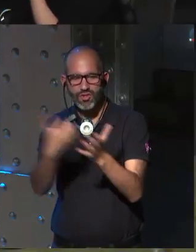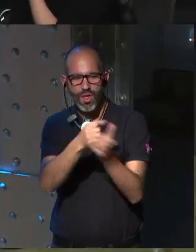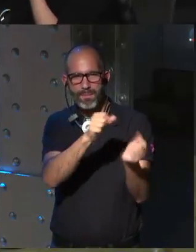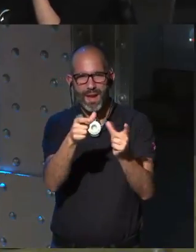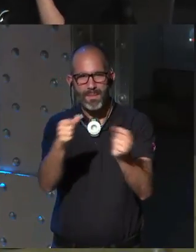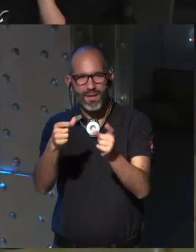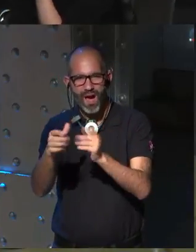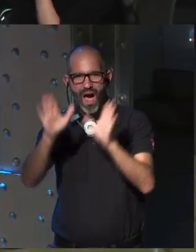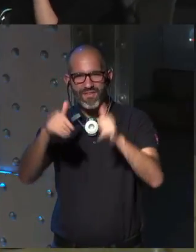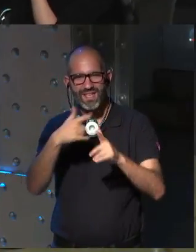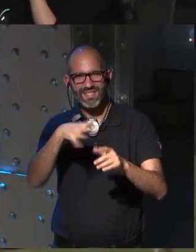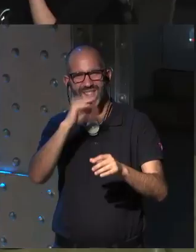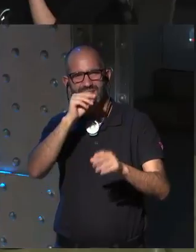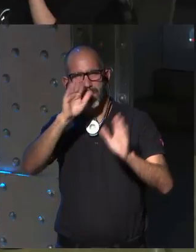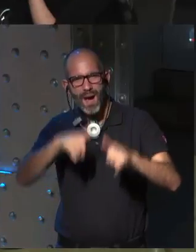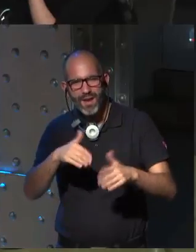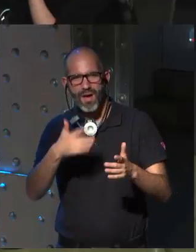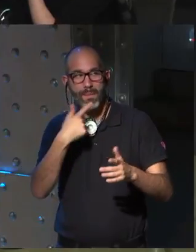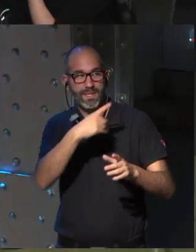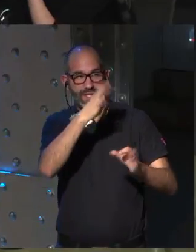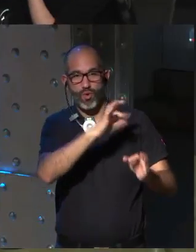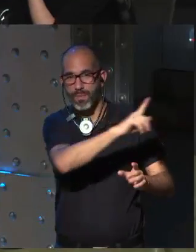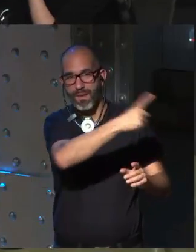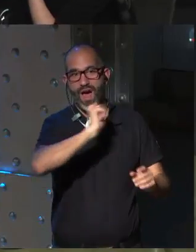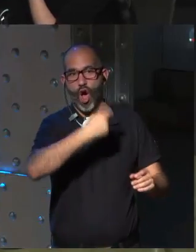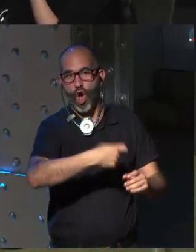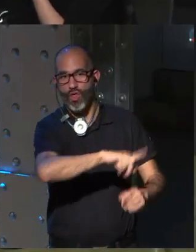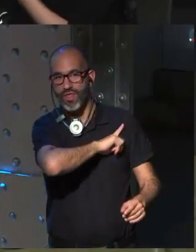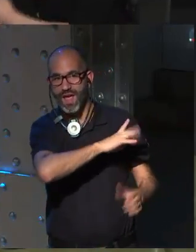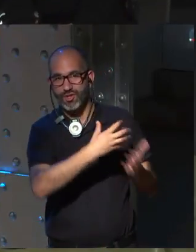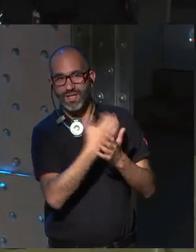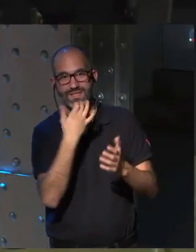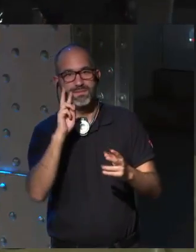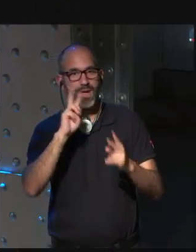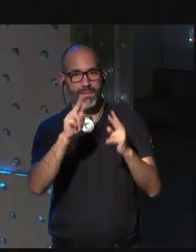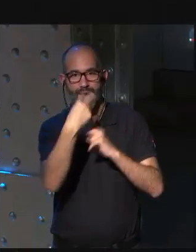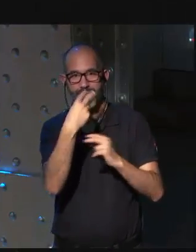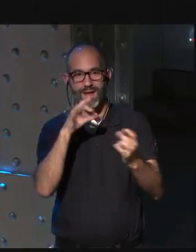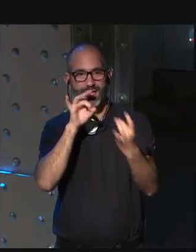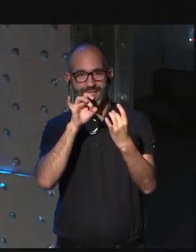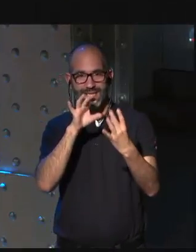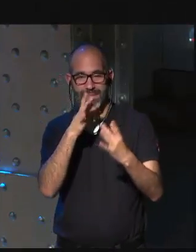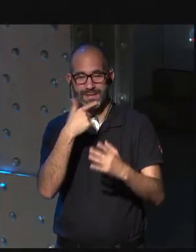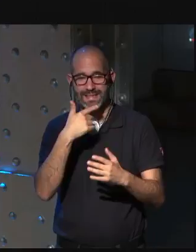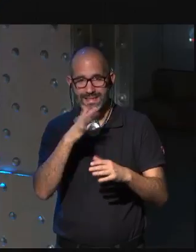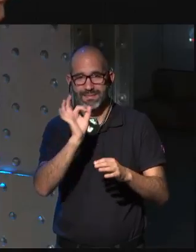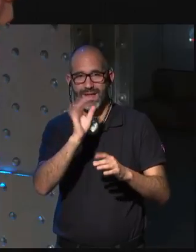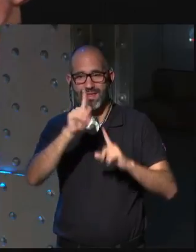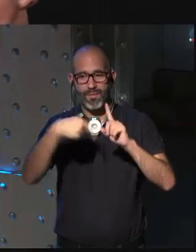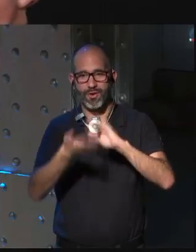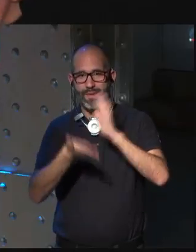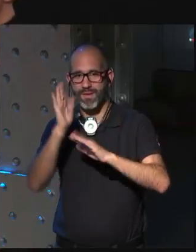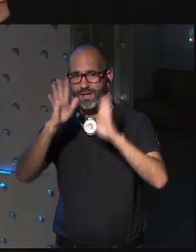same, and it's unbearable. It's becoming more and more unbearable. I know that there might be people listening to us all over the